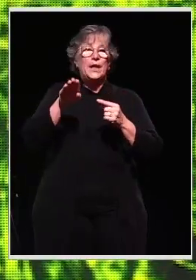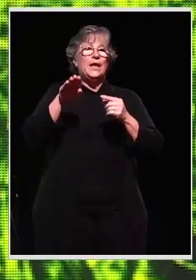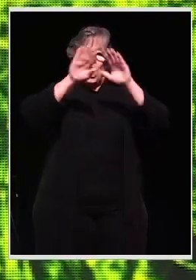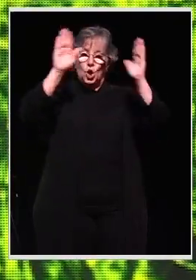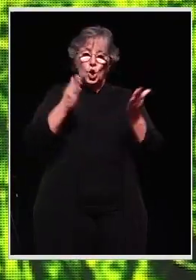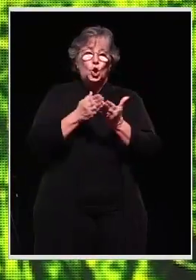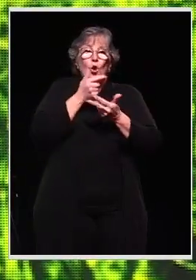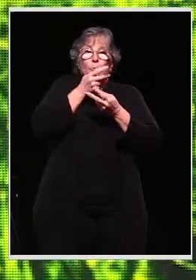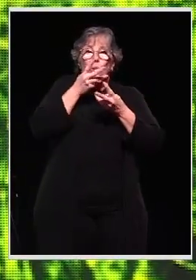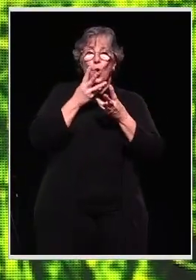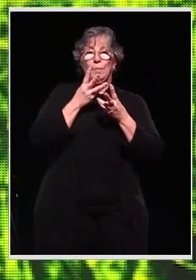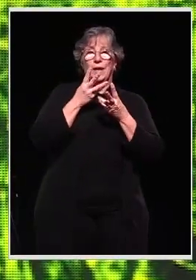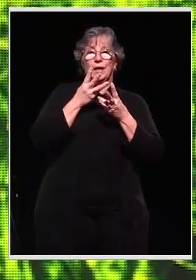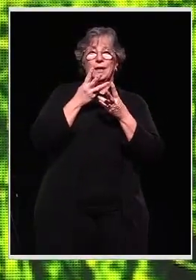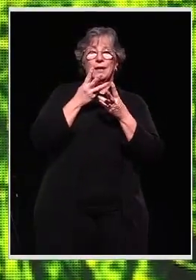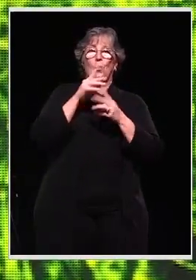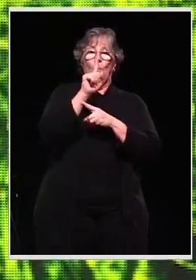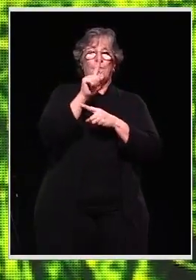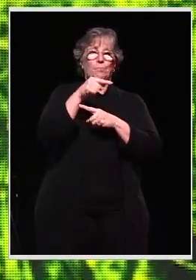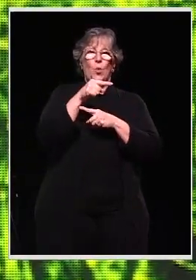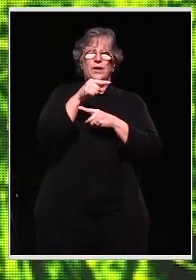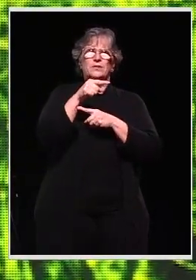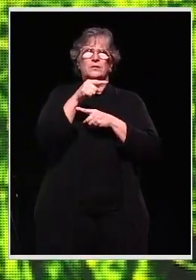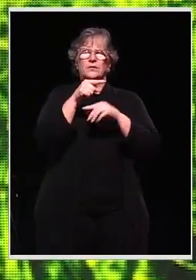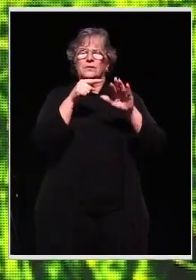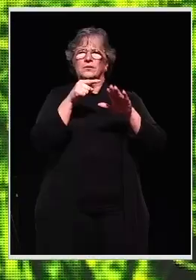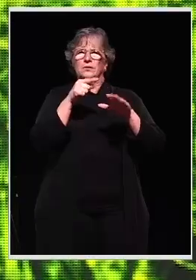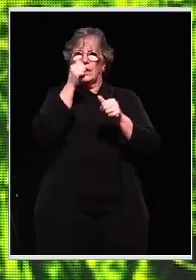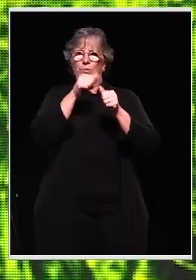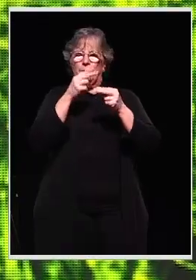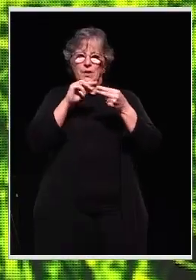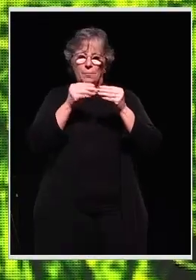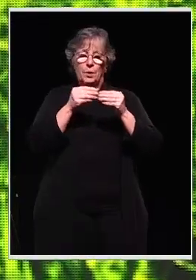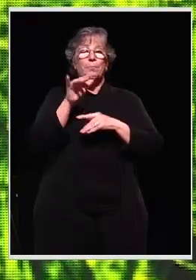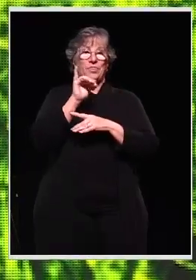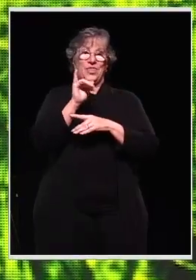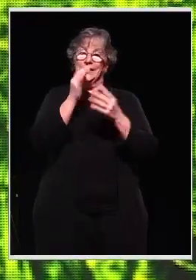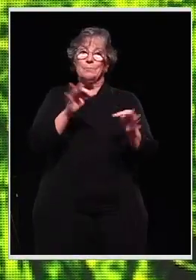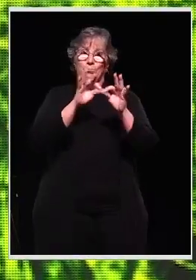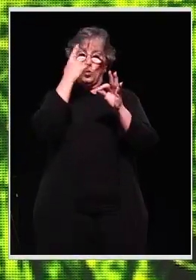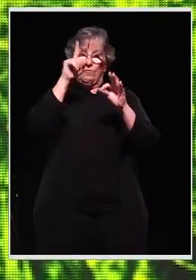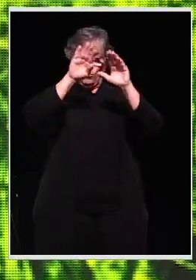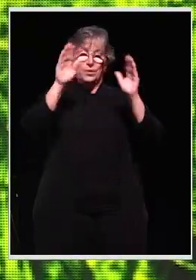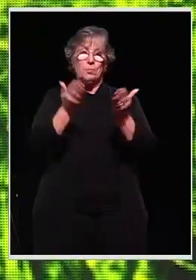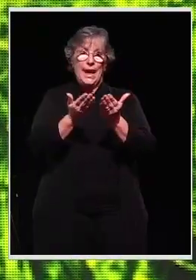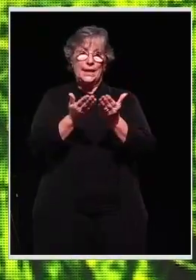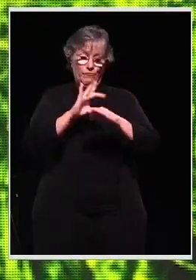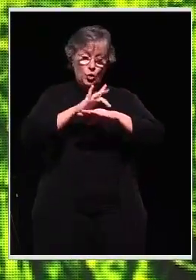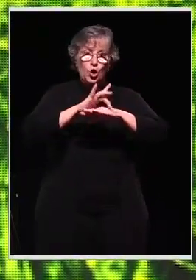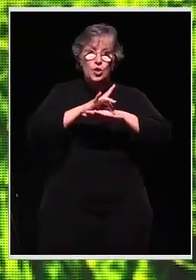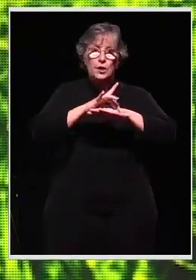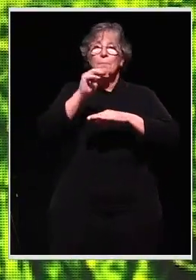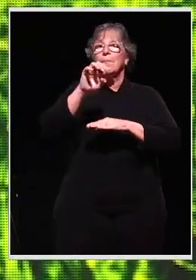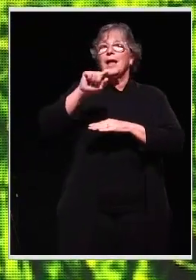already hit temporarily, we may exceed, and that is a trigger point for the planet, methane is the most